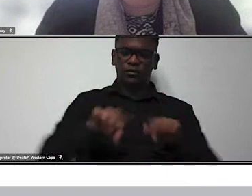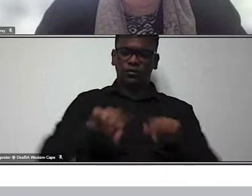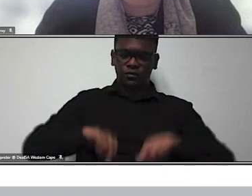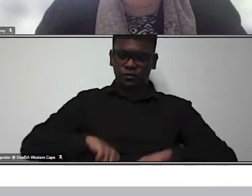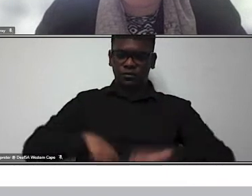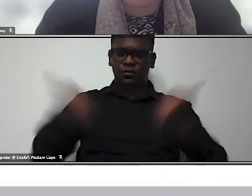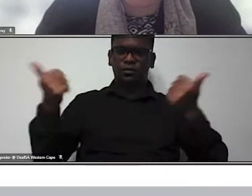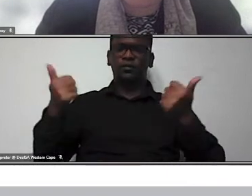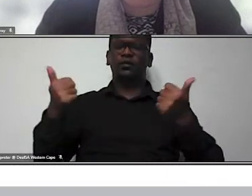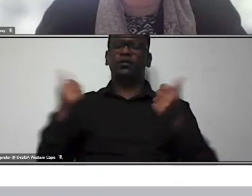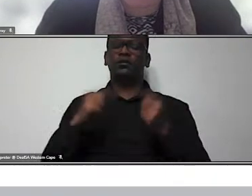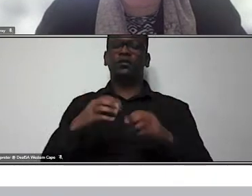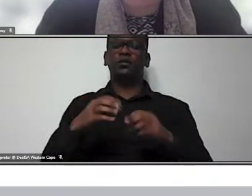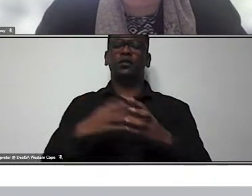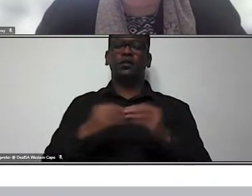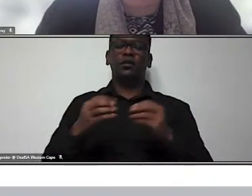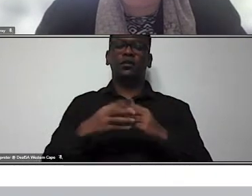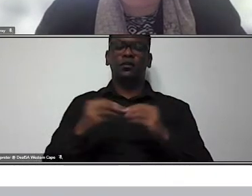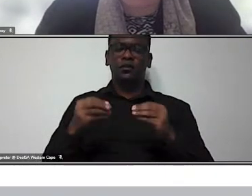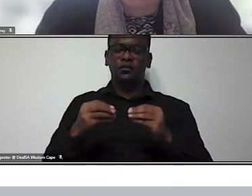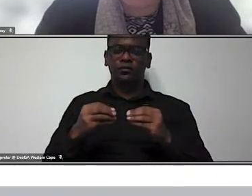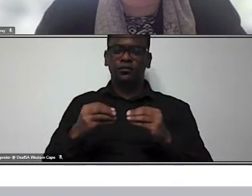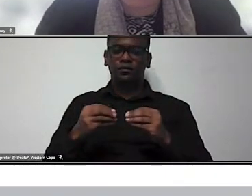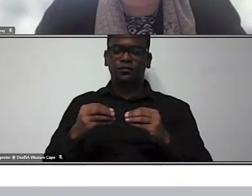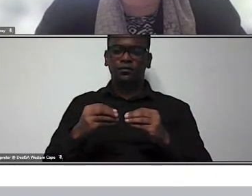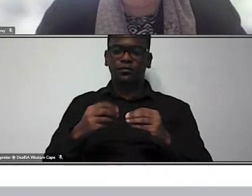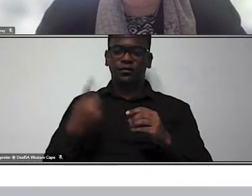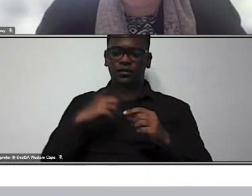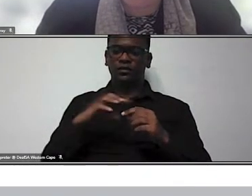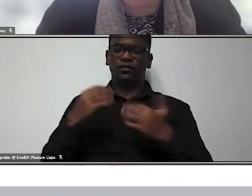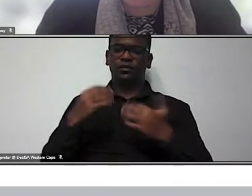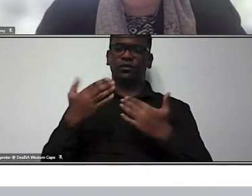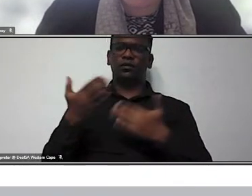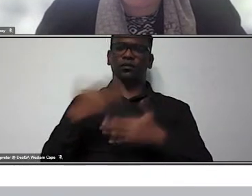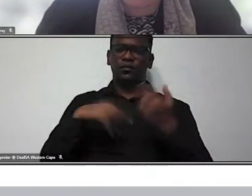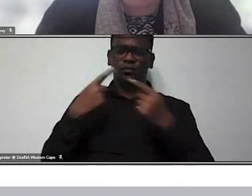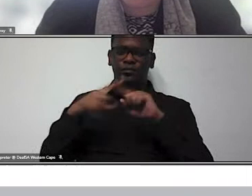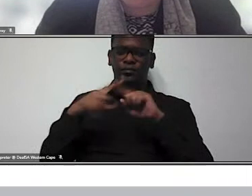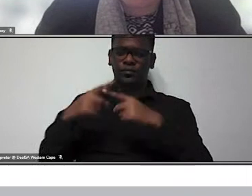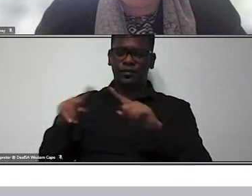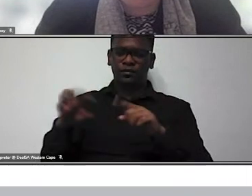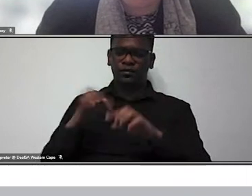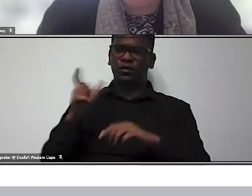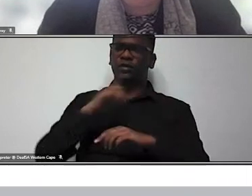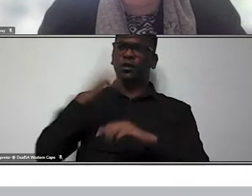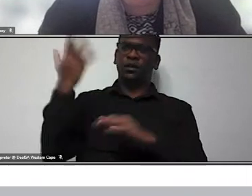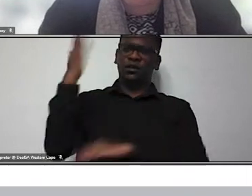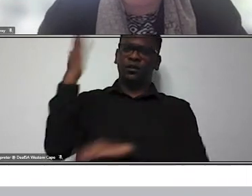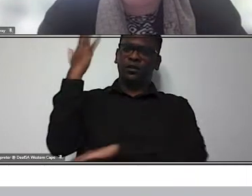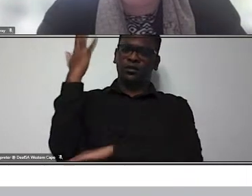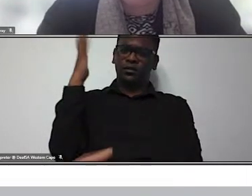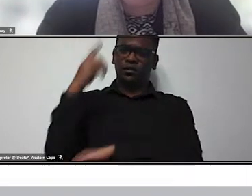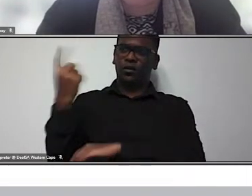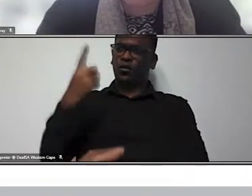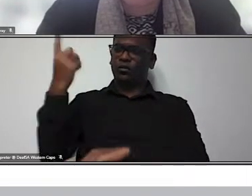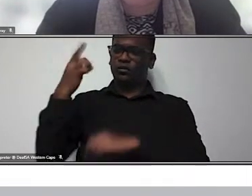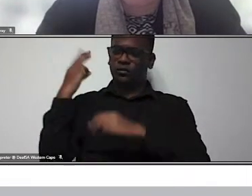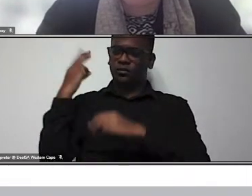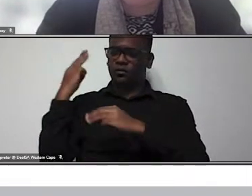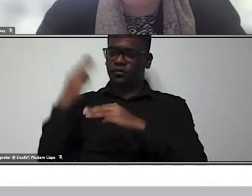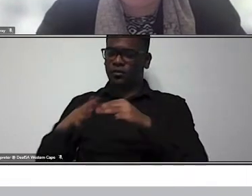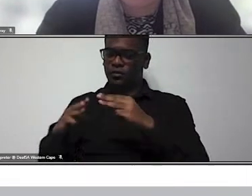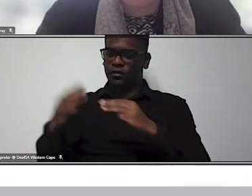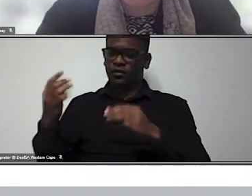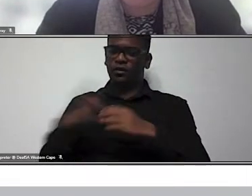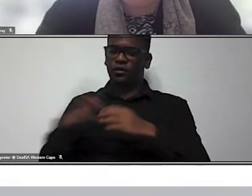byproduct, because agricultural products come in a range. You can't tell the tree only to produce fruit of a certain size,